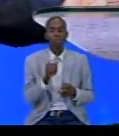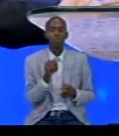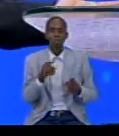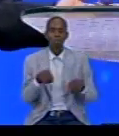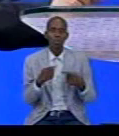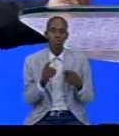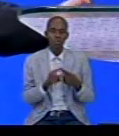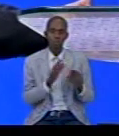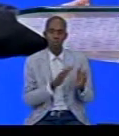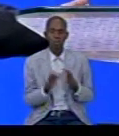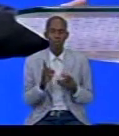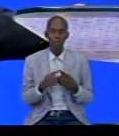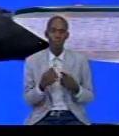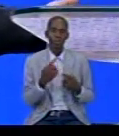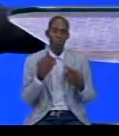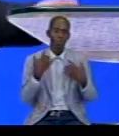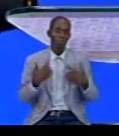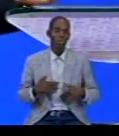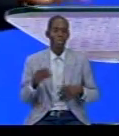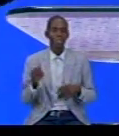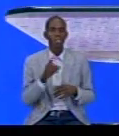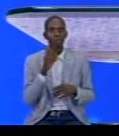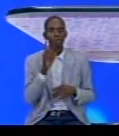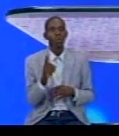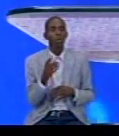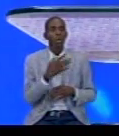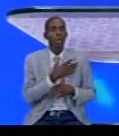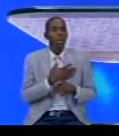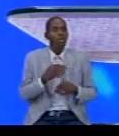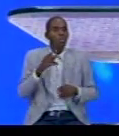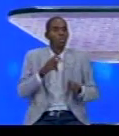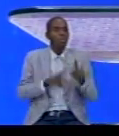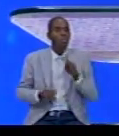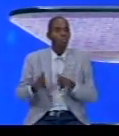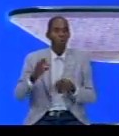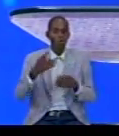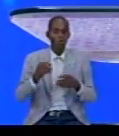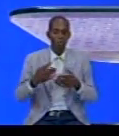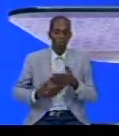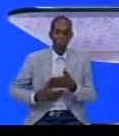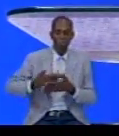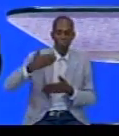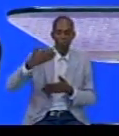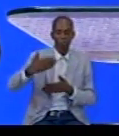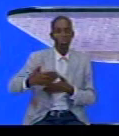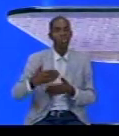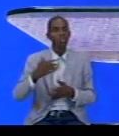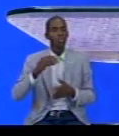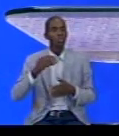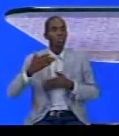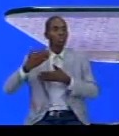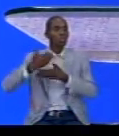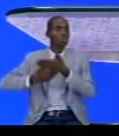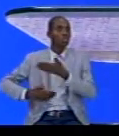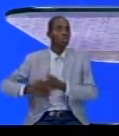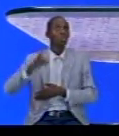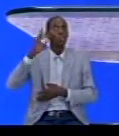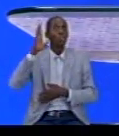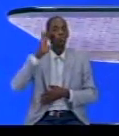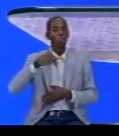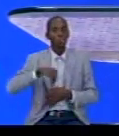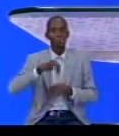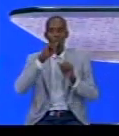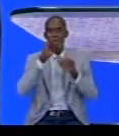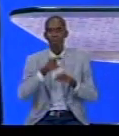And those who are coming, the people of the next generation, is still going to bless them because of